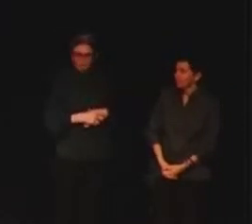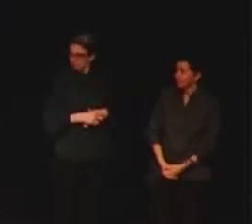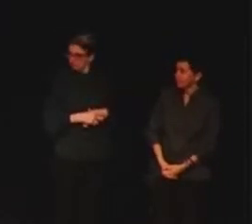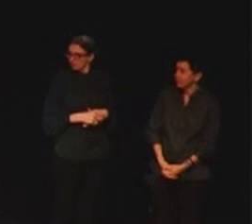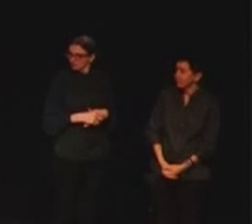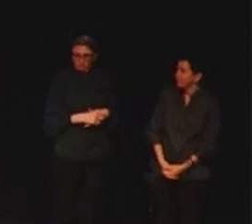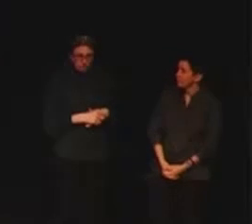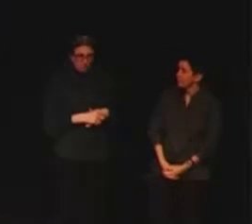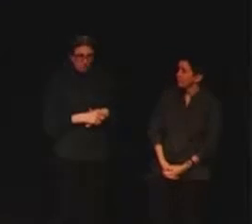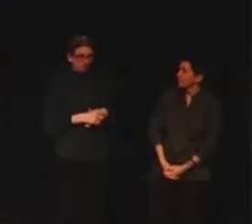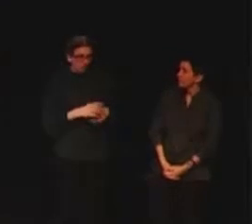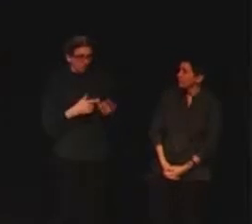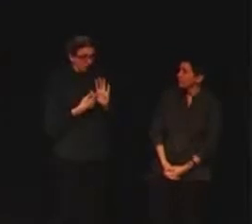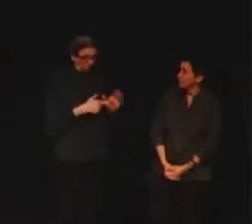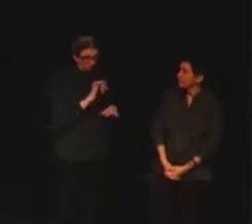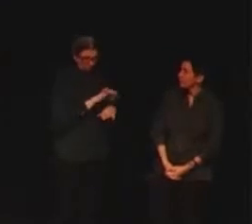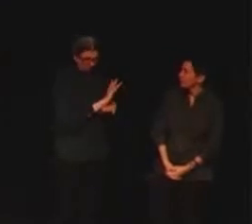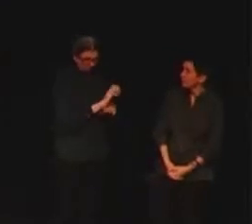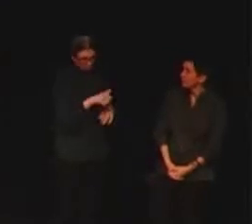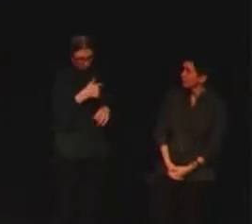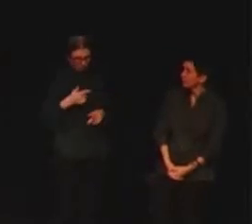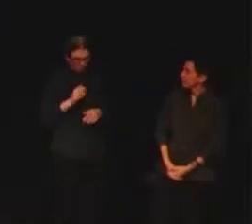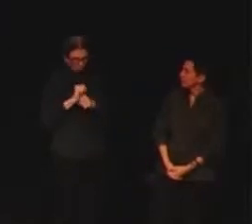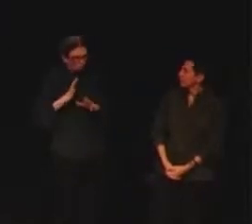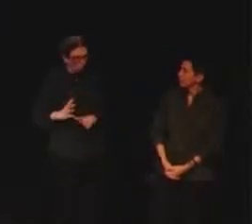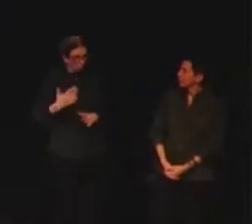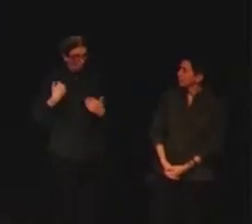I showed it to a person who I work with at the office who has CP.